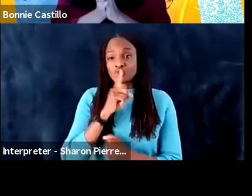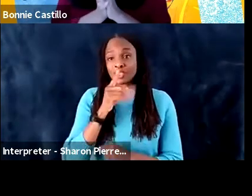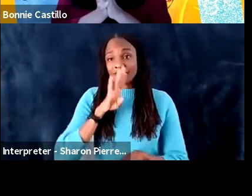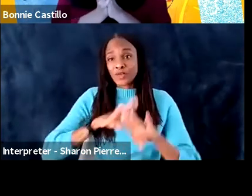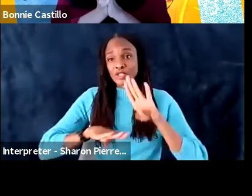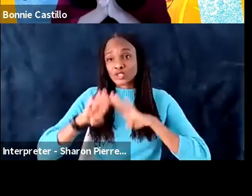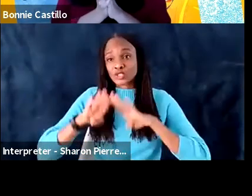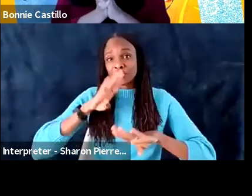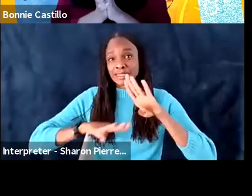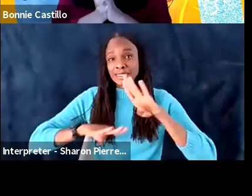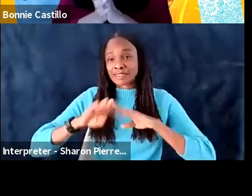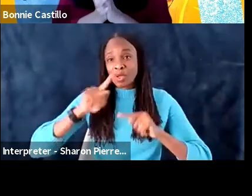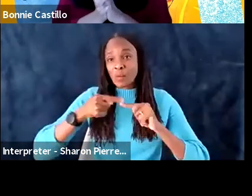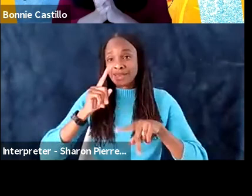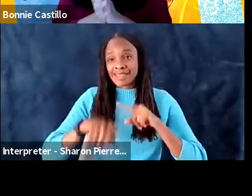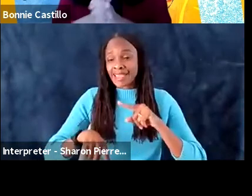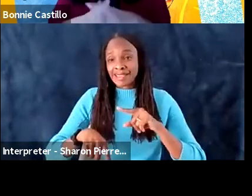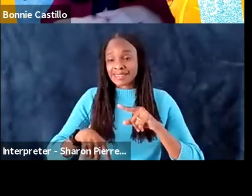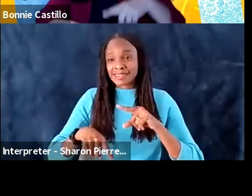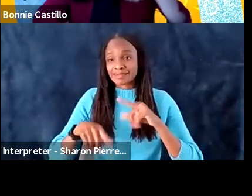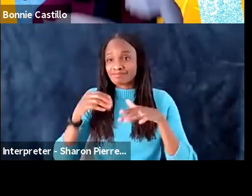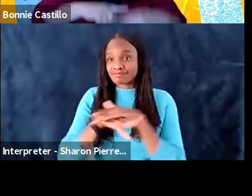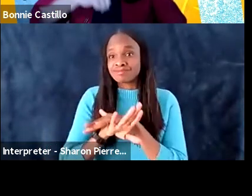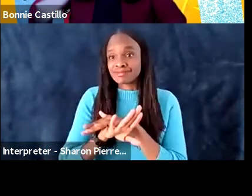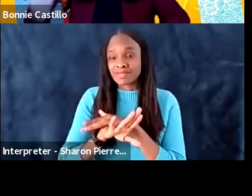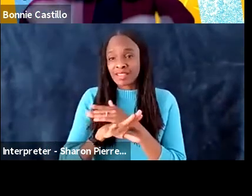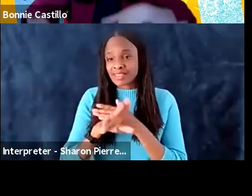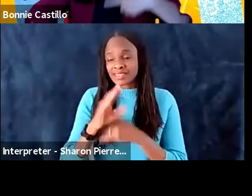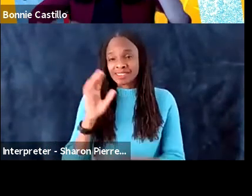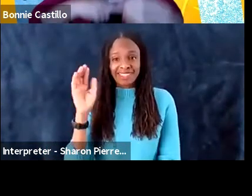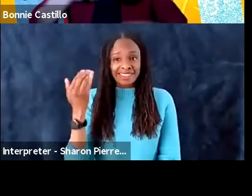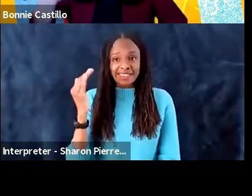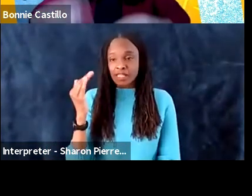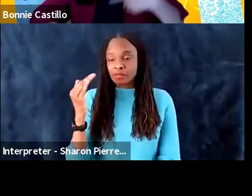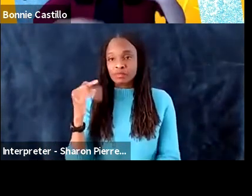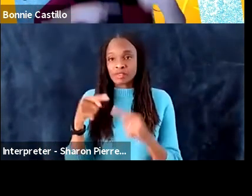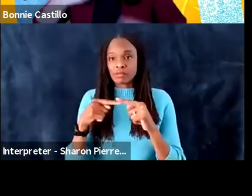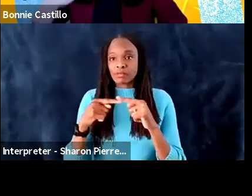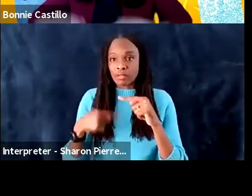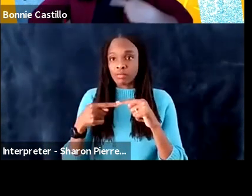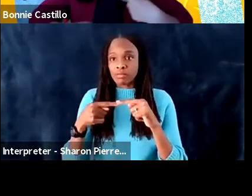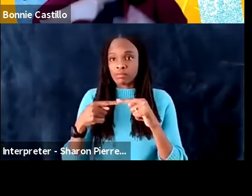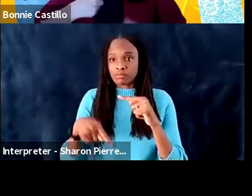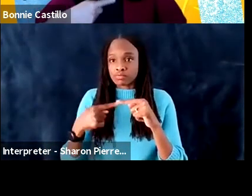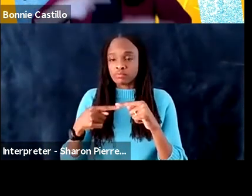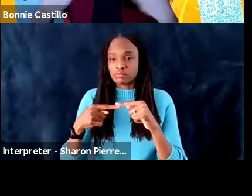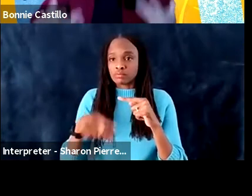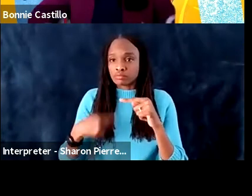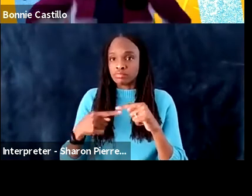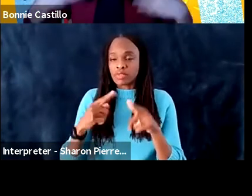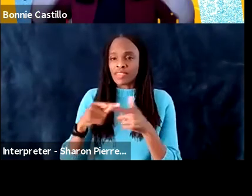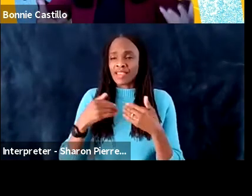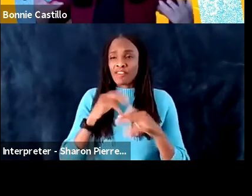though, when they can't get through. And it just seems to, you know, go round and round and round. And then we deal with a lot of people that are